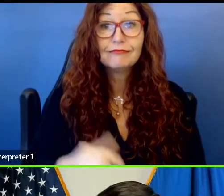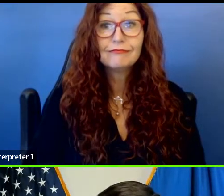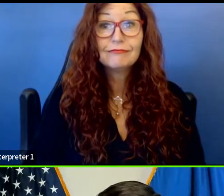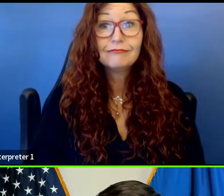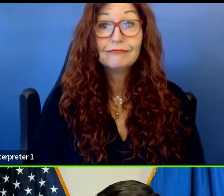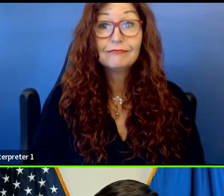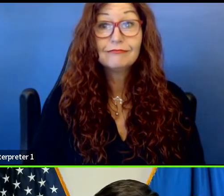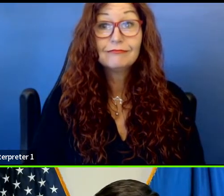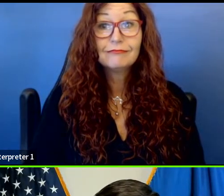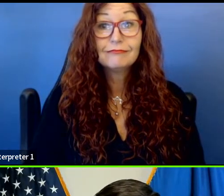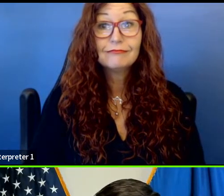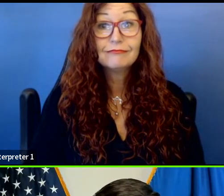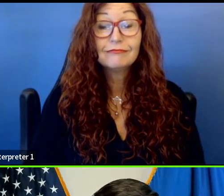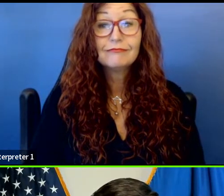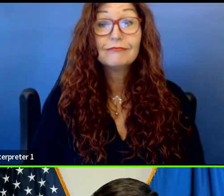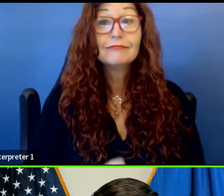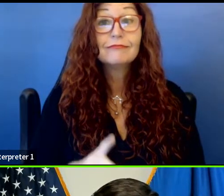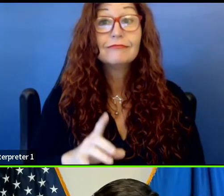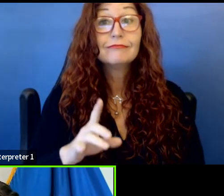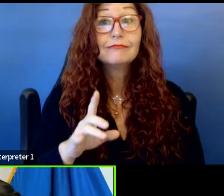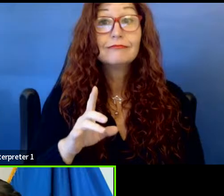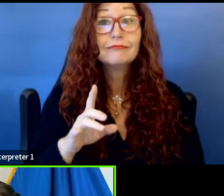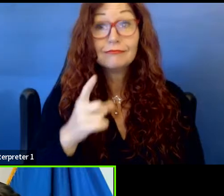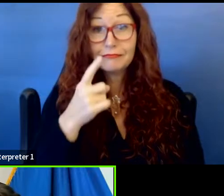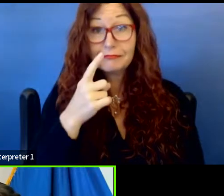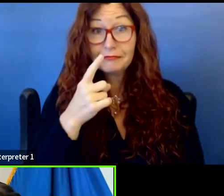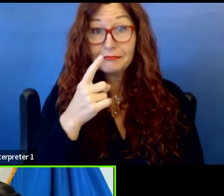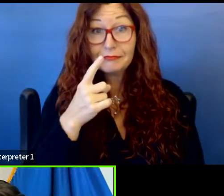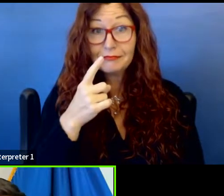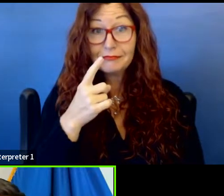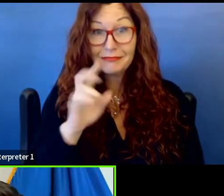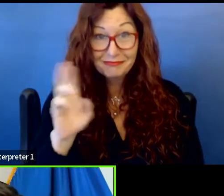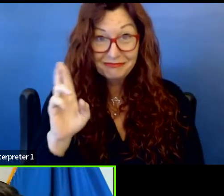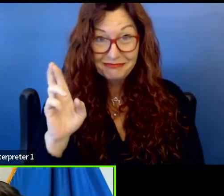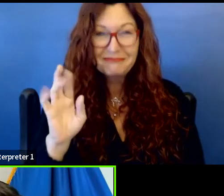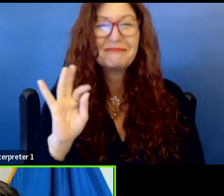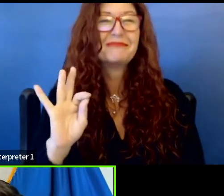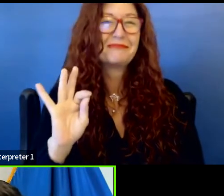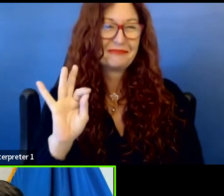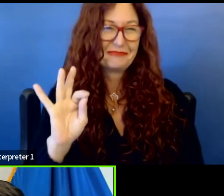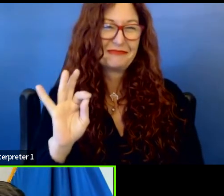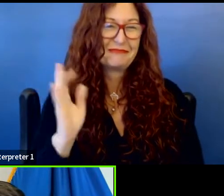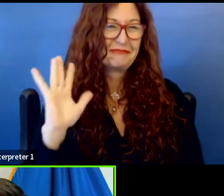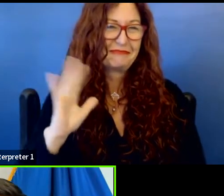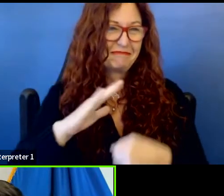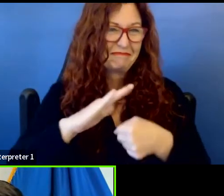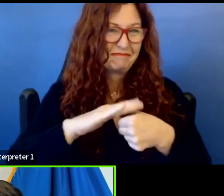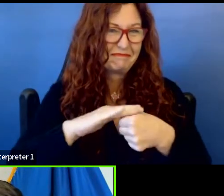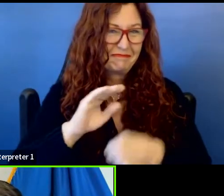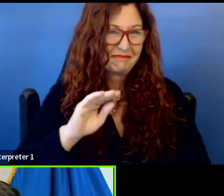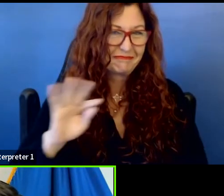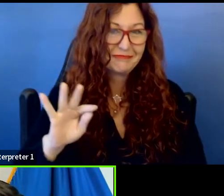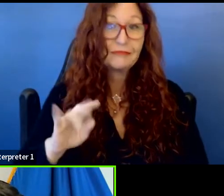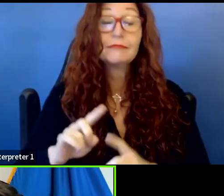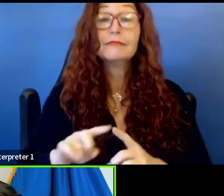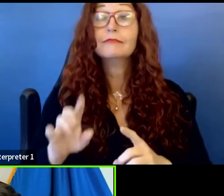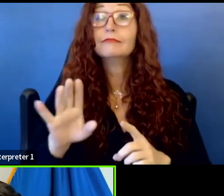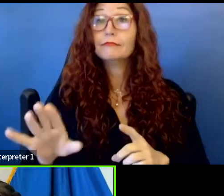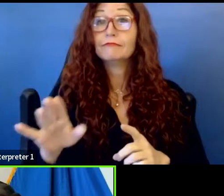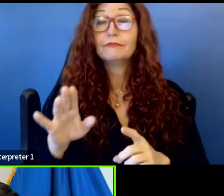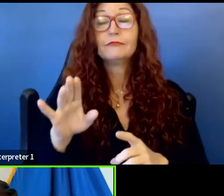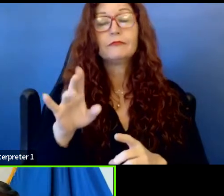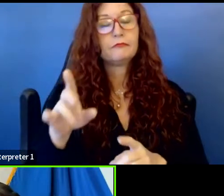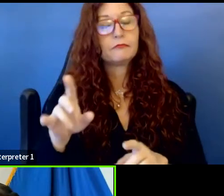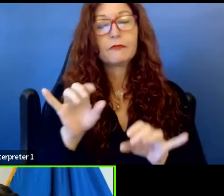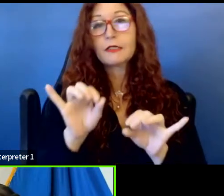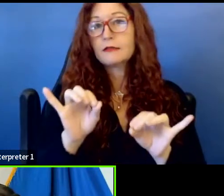pardon me commissioner saunderling please begin again sure uh thank you and like my fellow commissioners i also mourn with those who lost their lives in